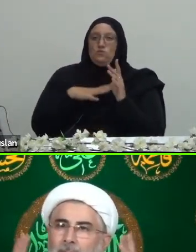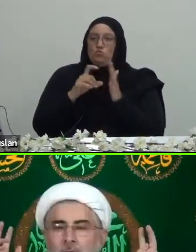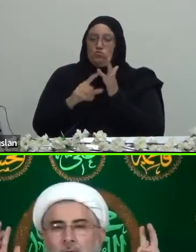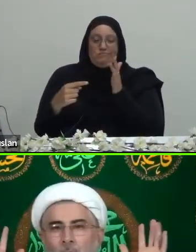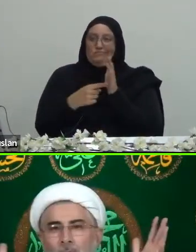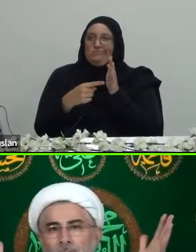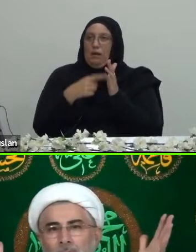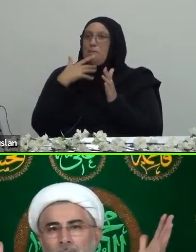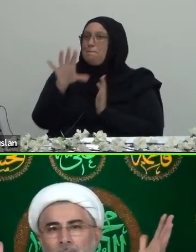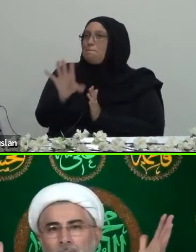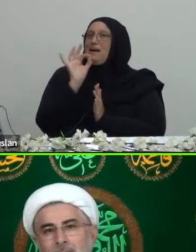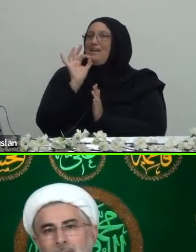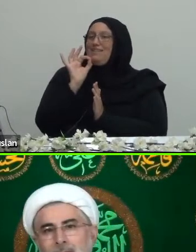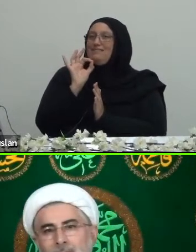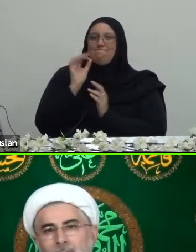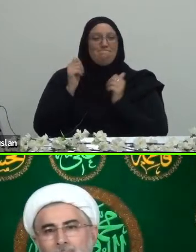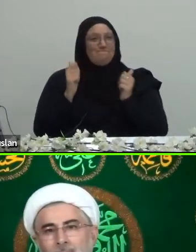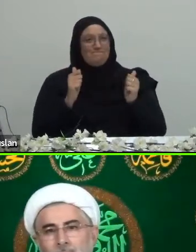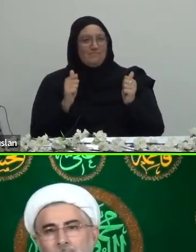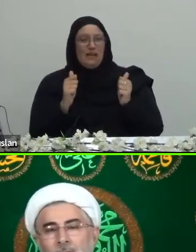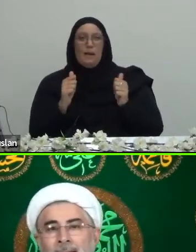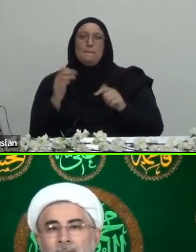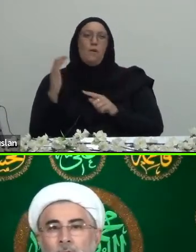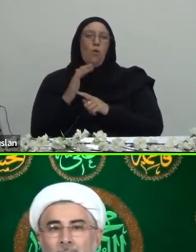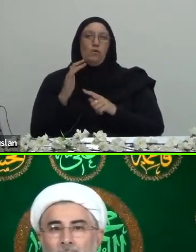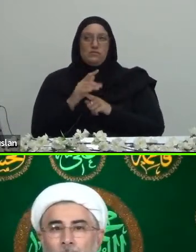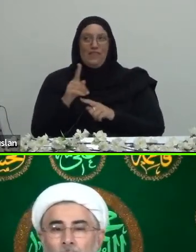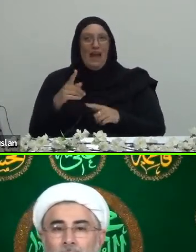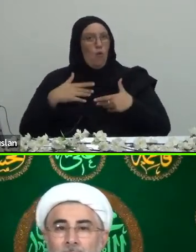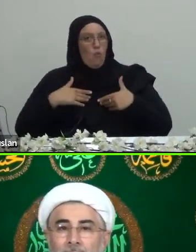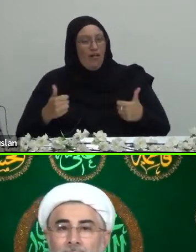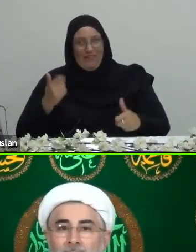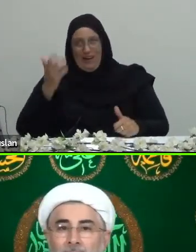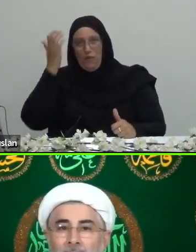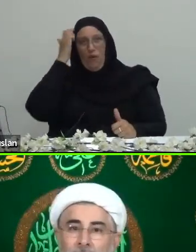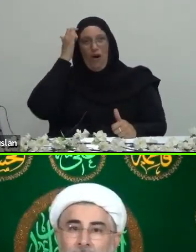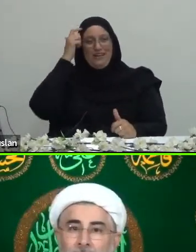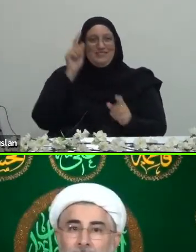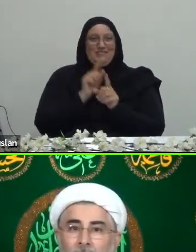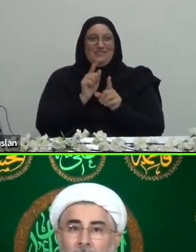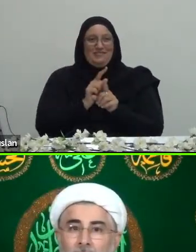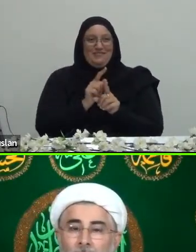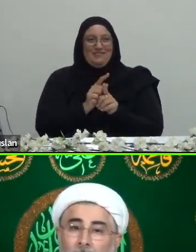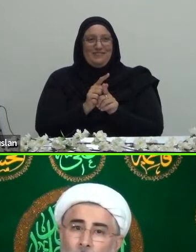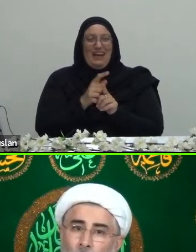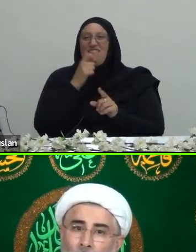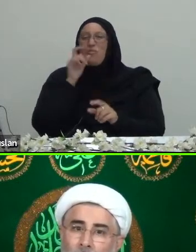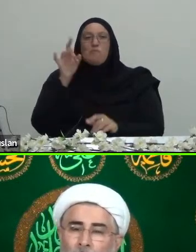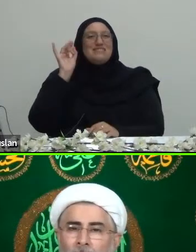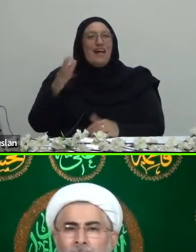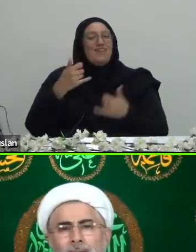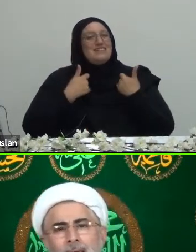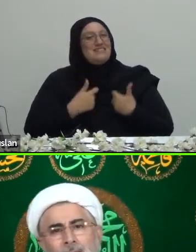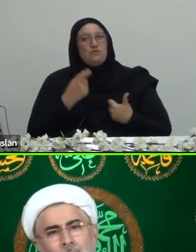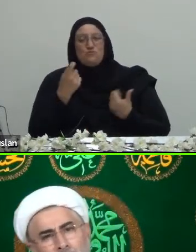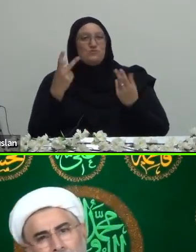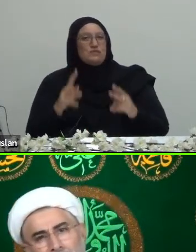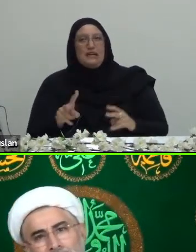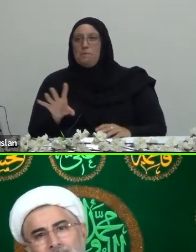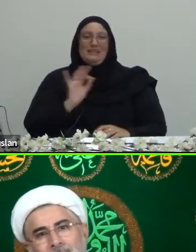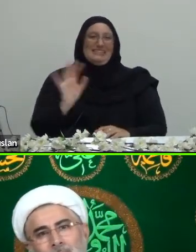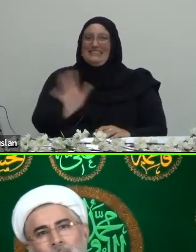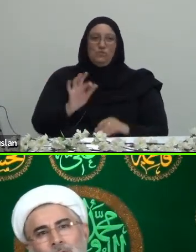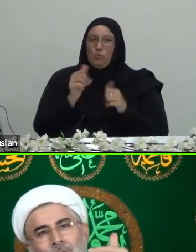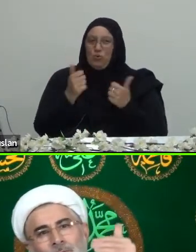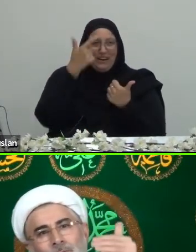And of course, wise and healthy, you can appoint them as the executor of your will. It's